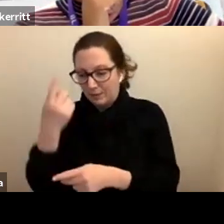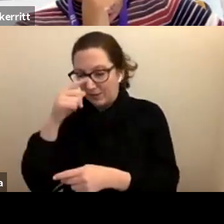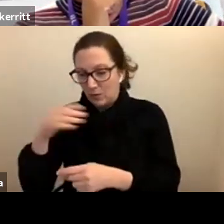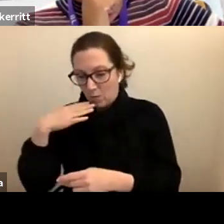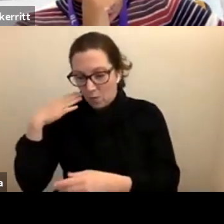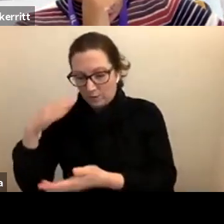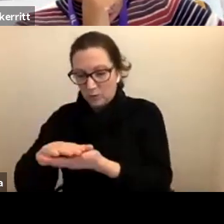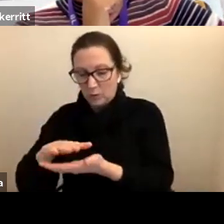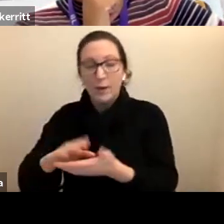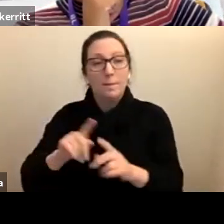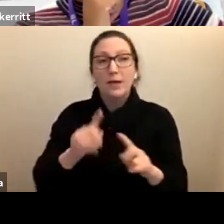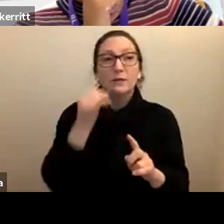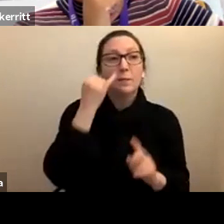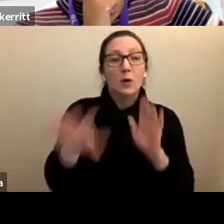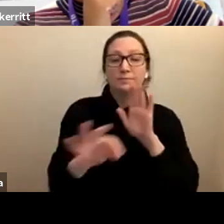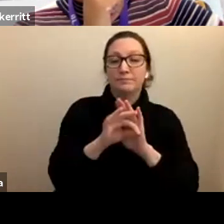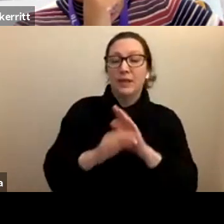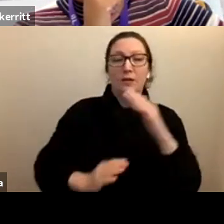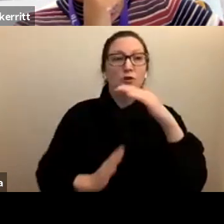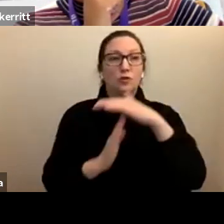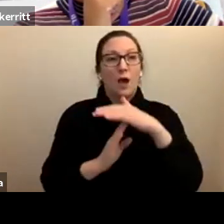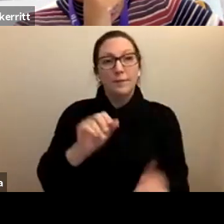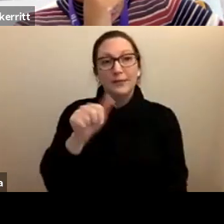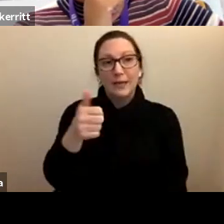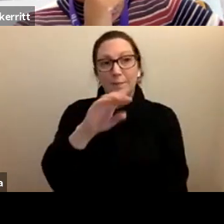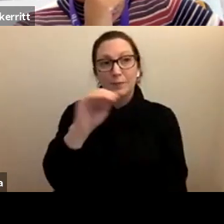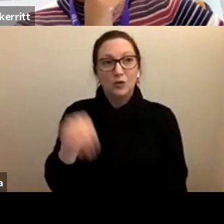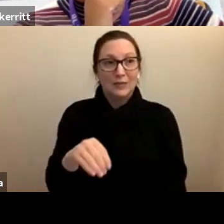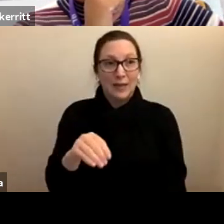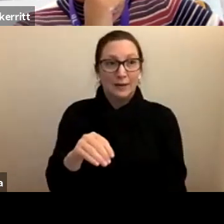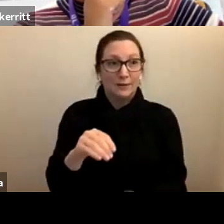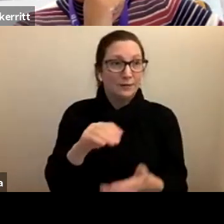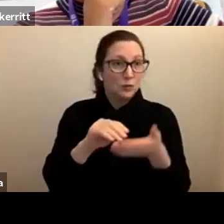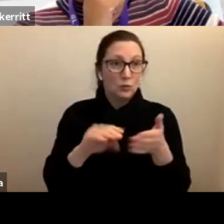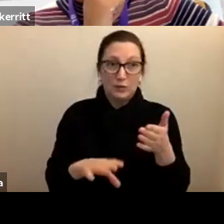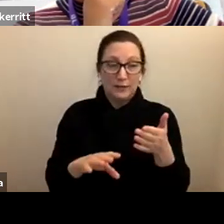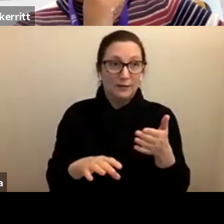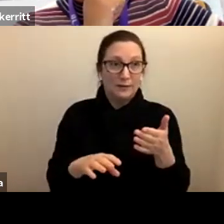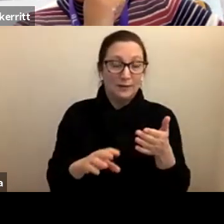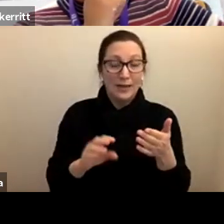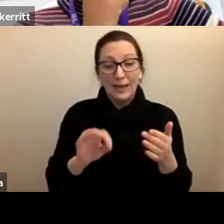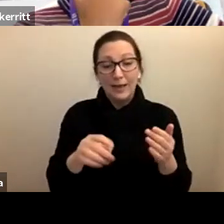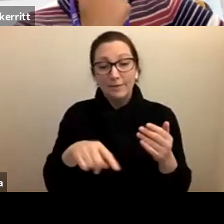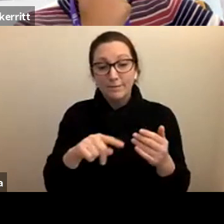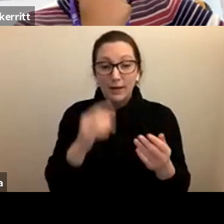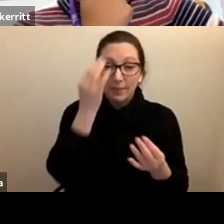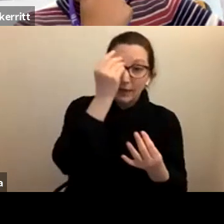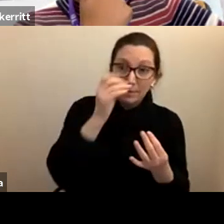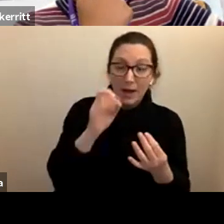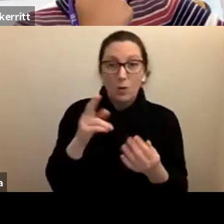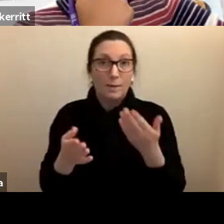all students in the right grades, whether they wanted to or were thinking about or not thinking